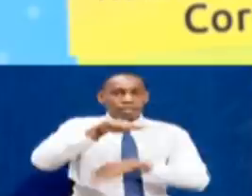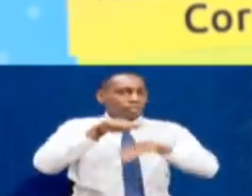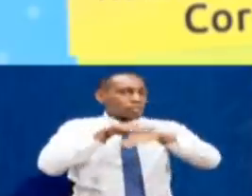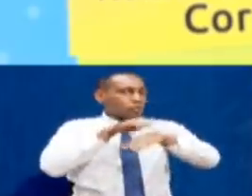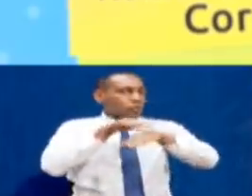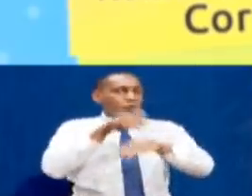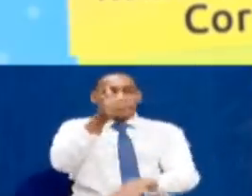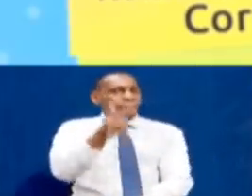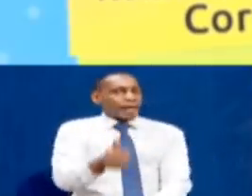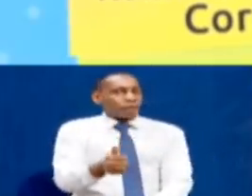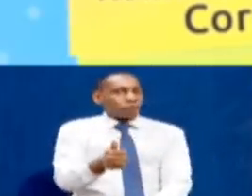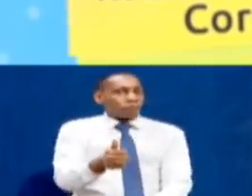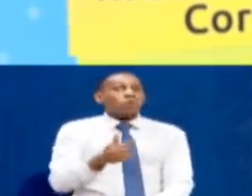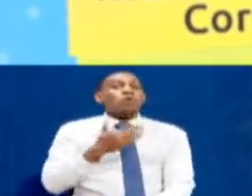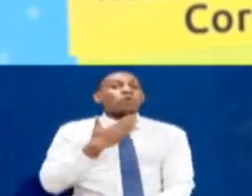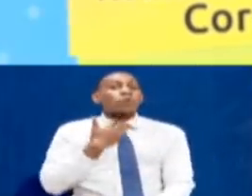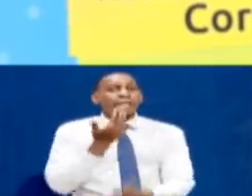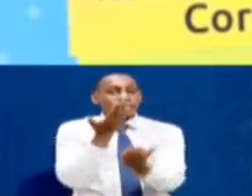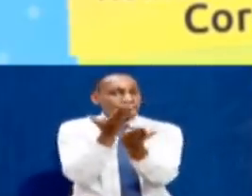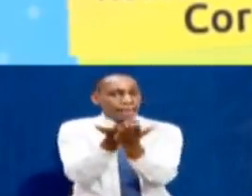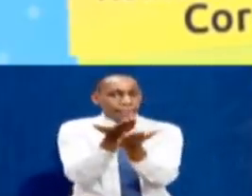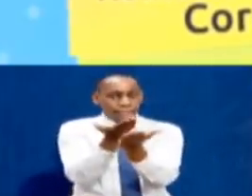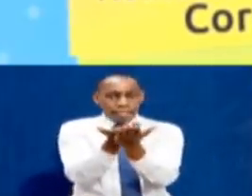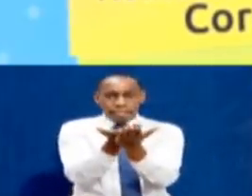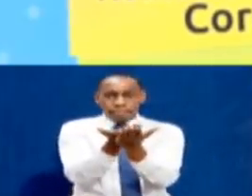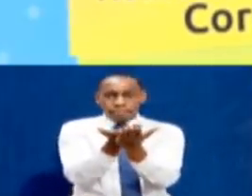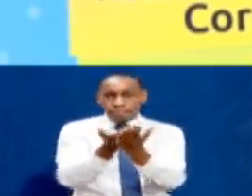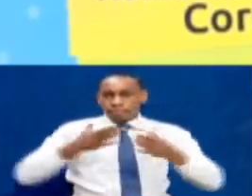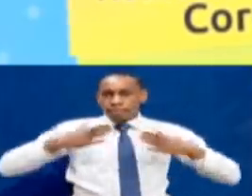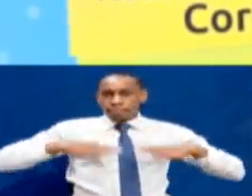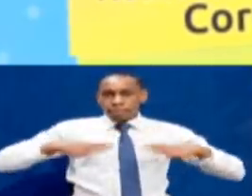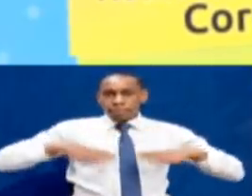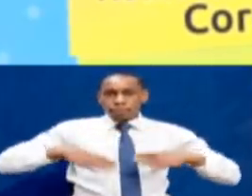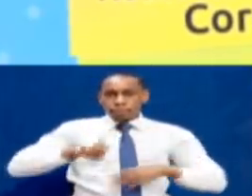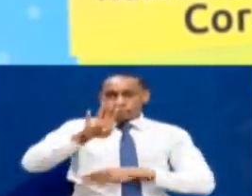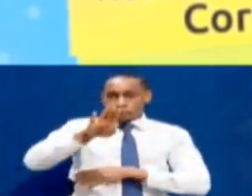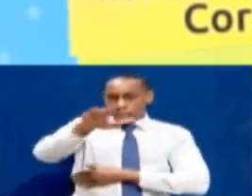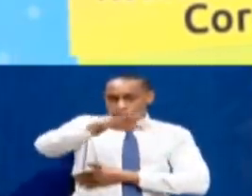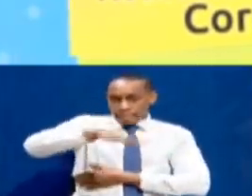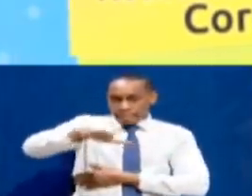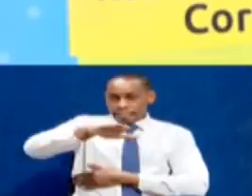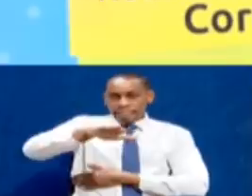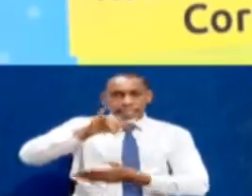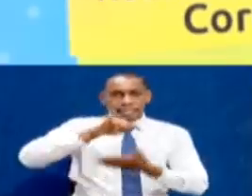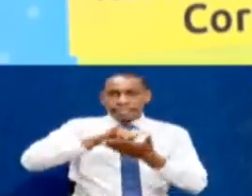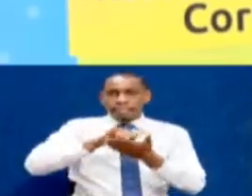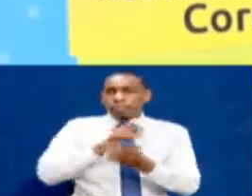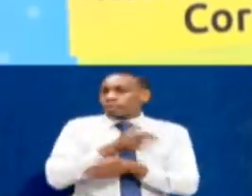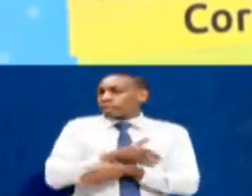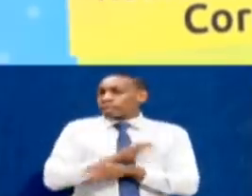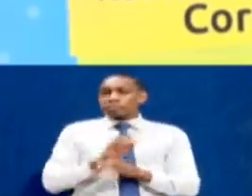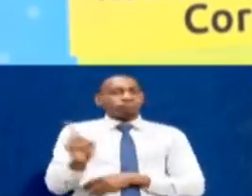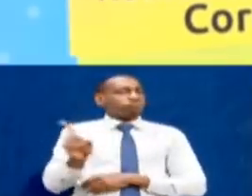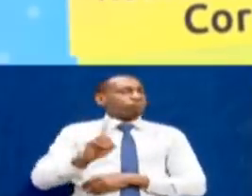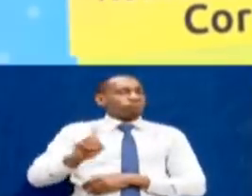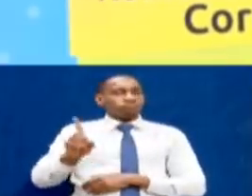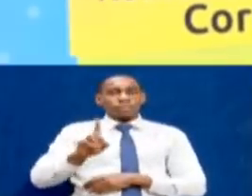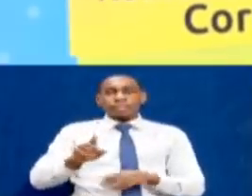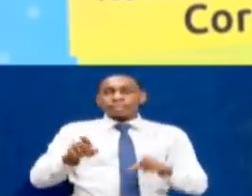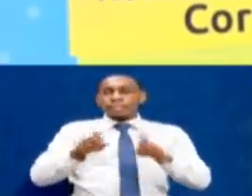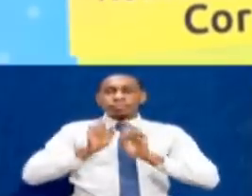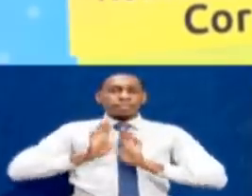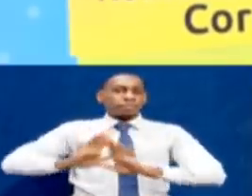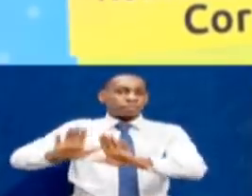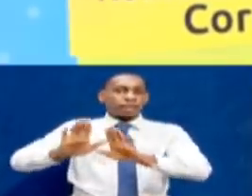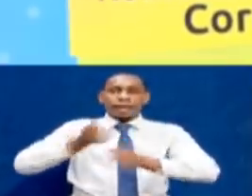slowed down. And I want to appeal to the residents of the four areas not to become complacent and